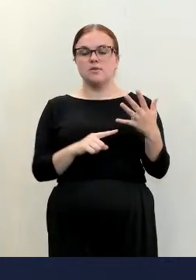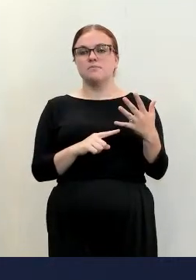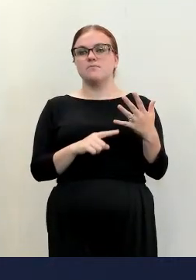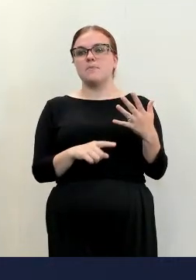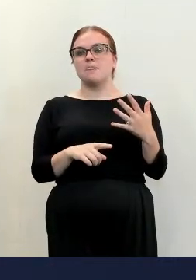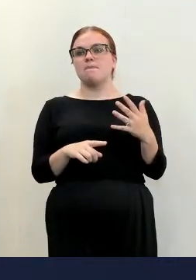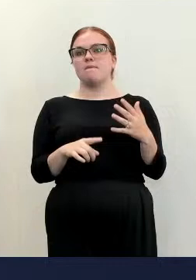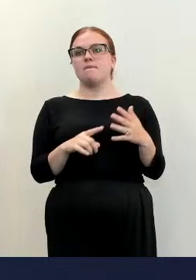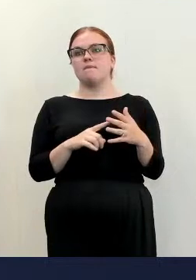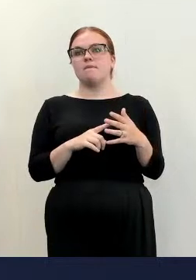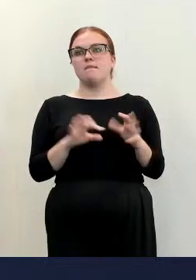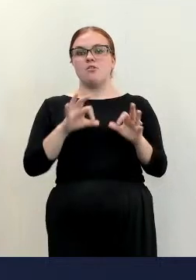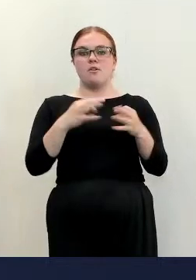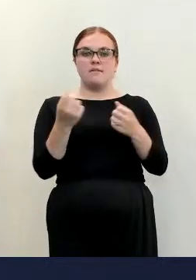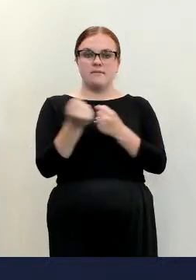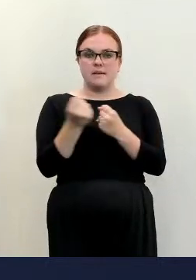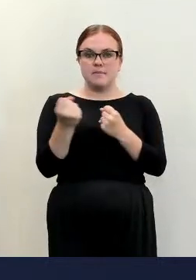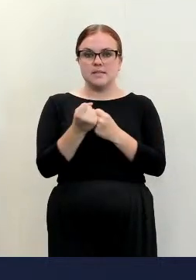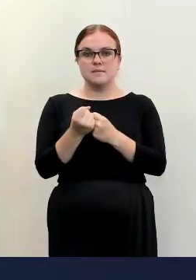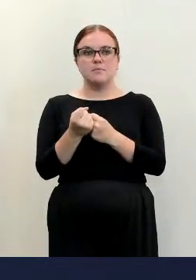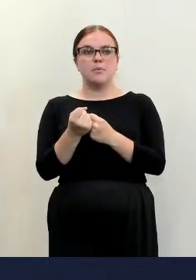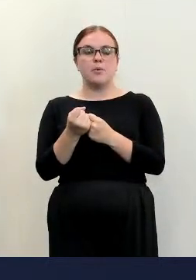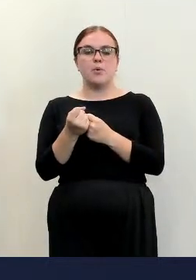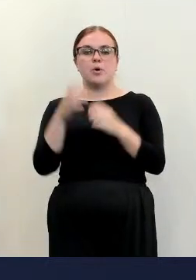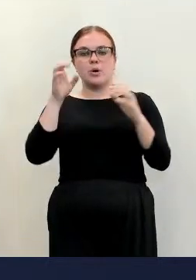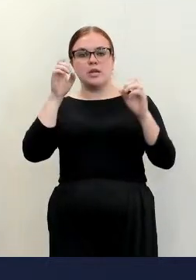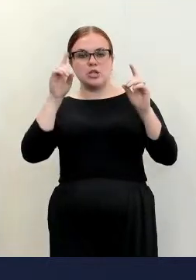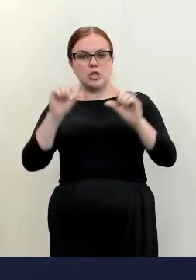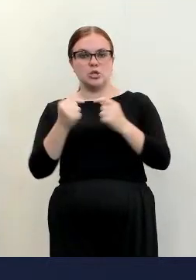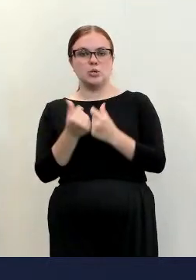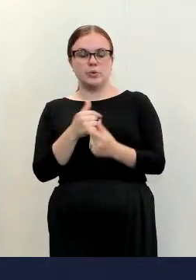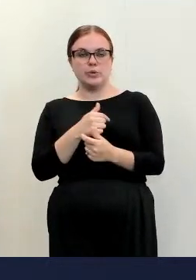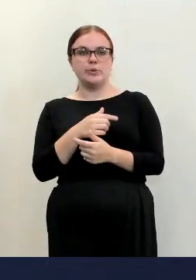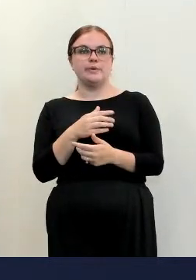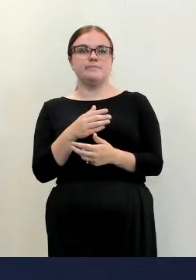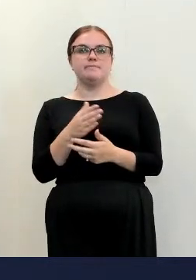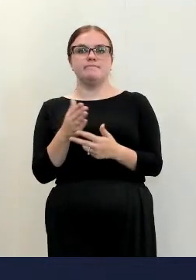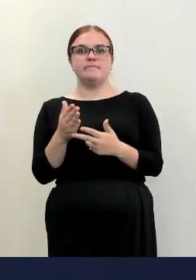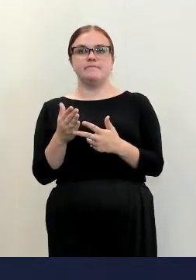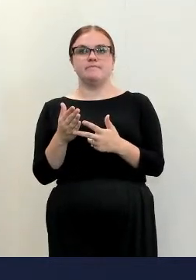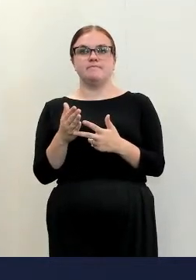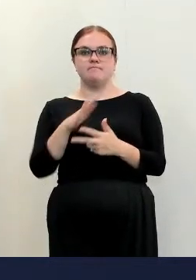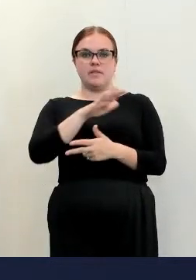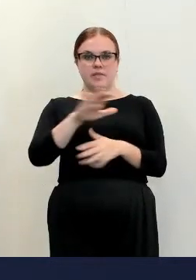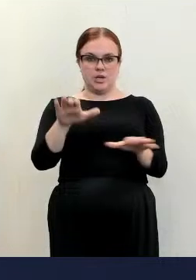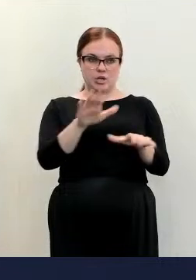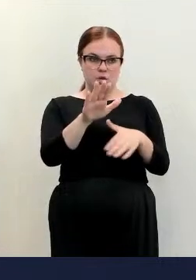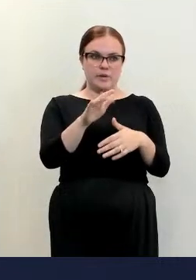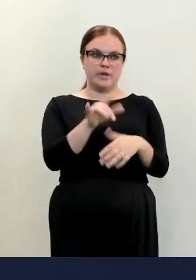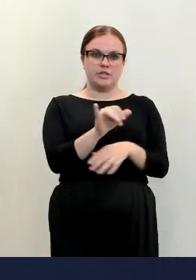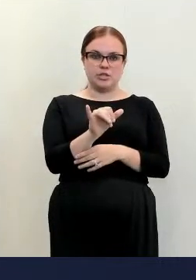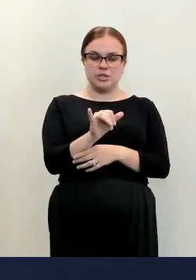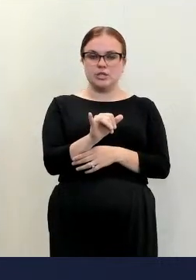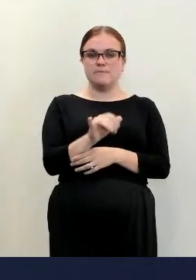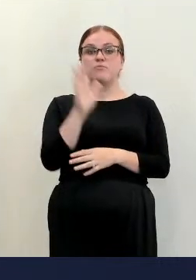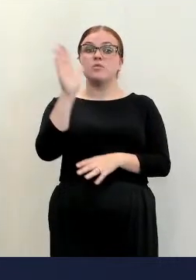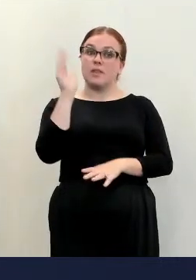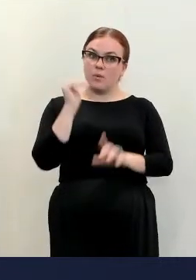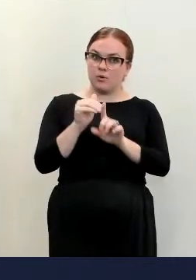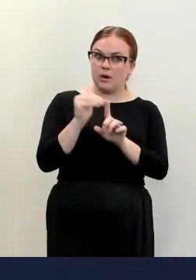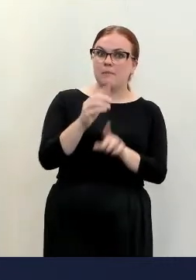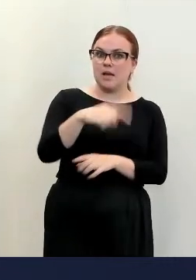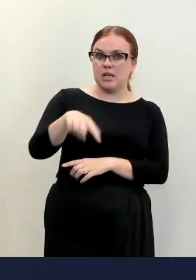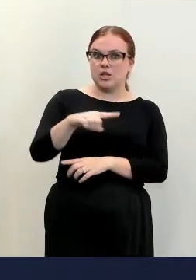our family support and advocacy and education group. And so, they're doing all those, and they will remind you